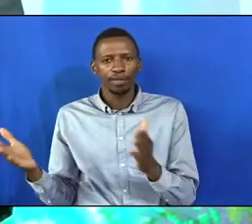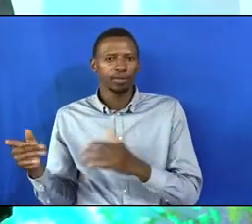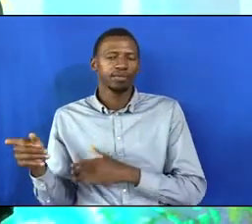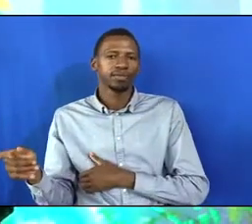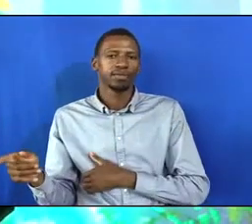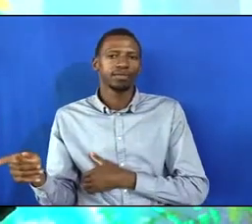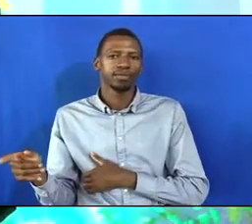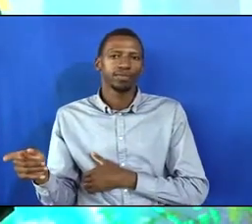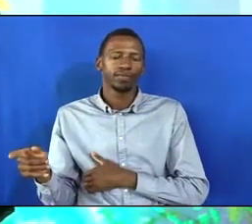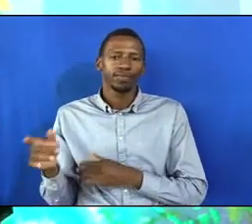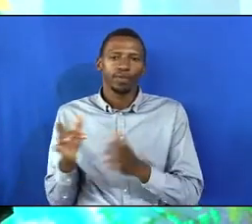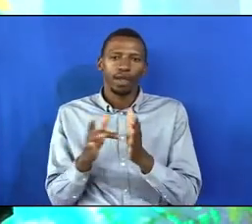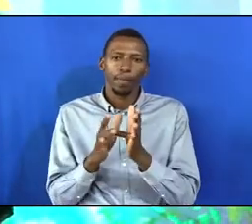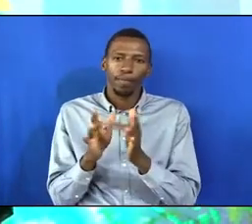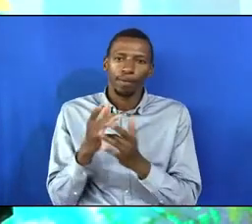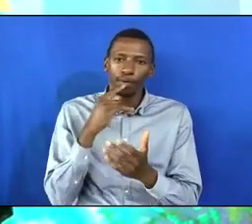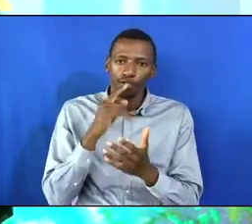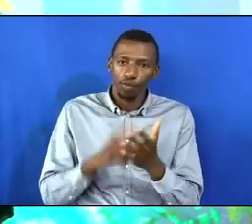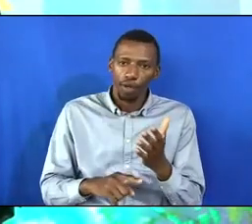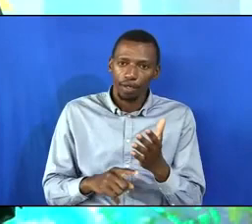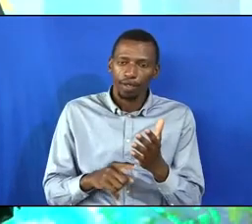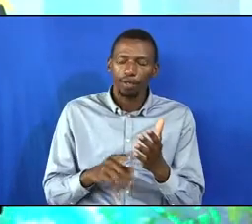Bible says, cheer up.